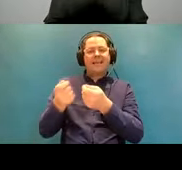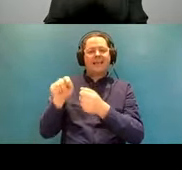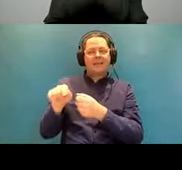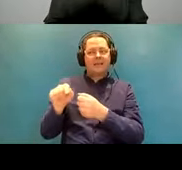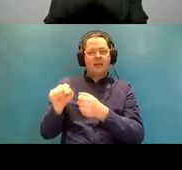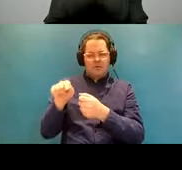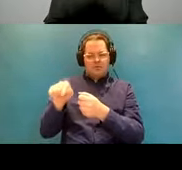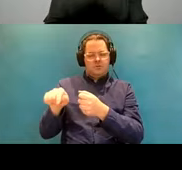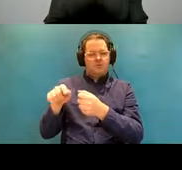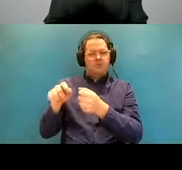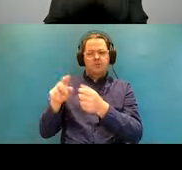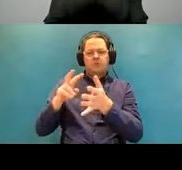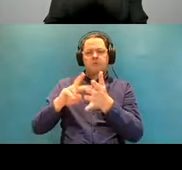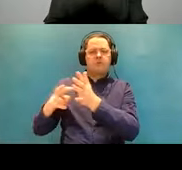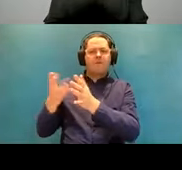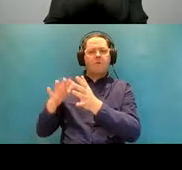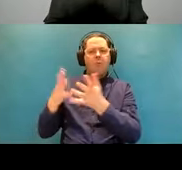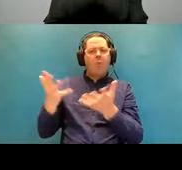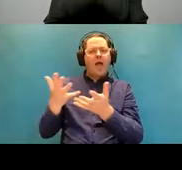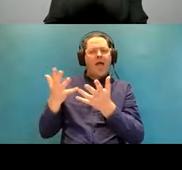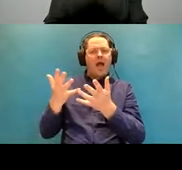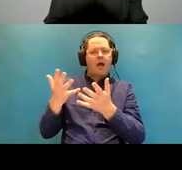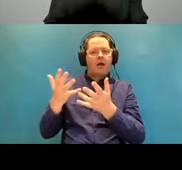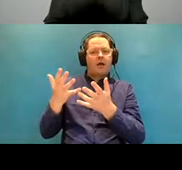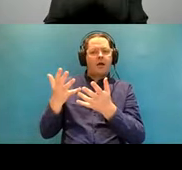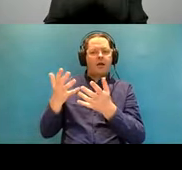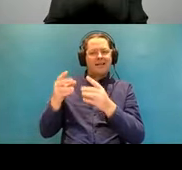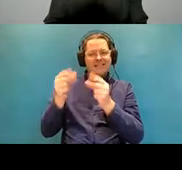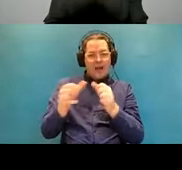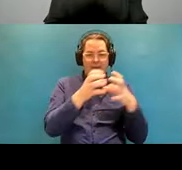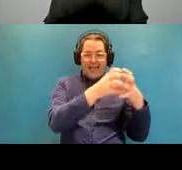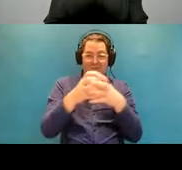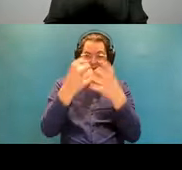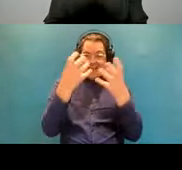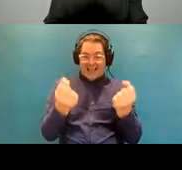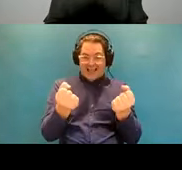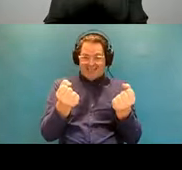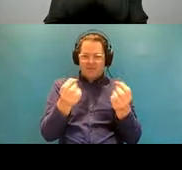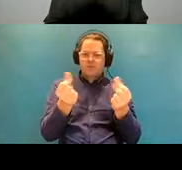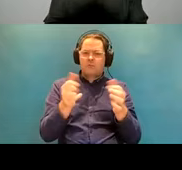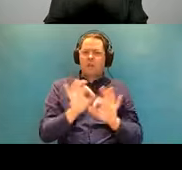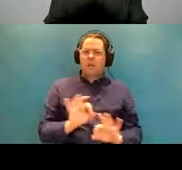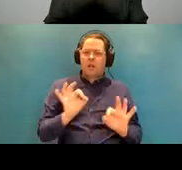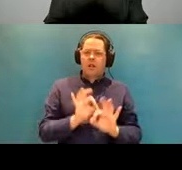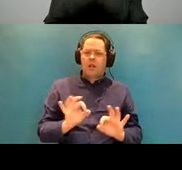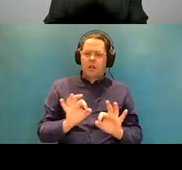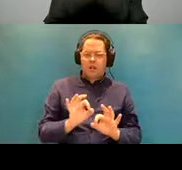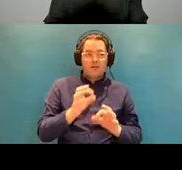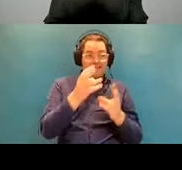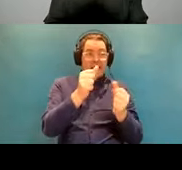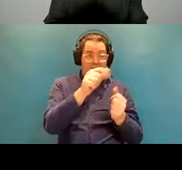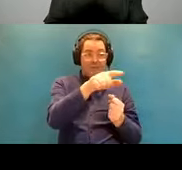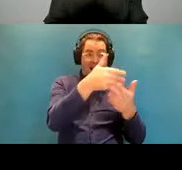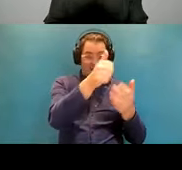it's being organized somewhere, and some categorizations are permitted, some speech communities are permitted, some language problems will continue to be solved and some